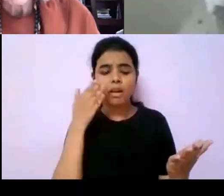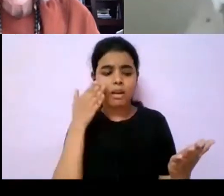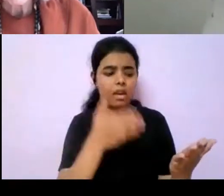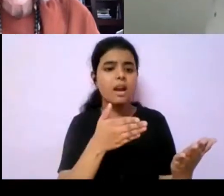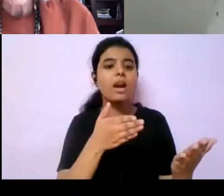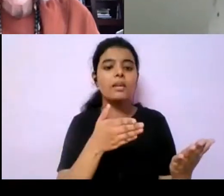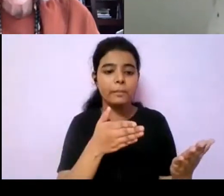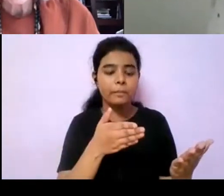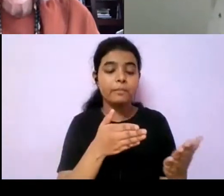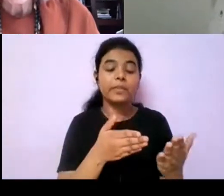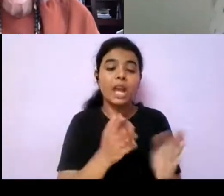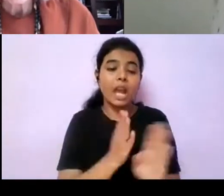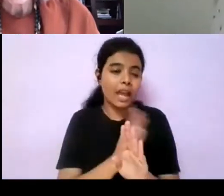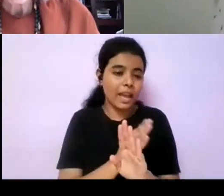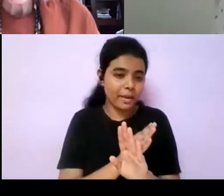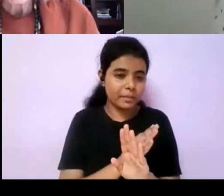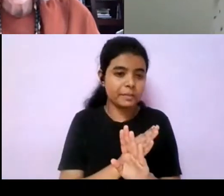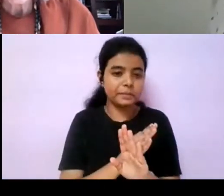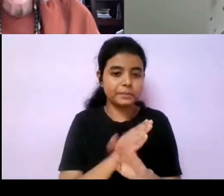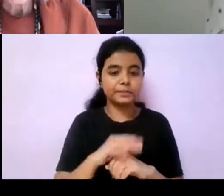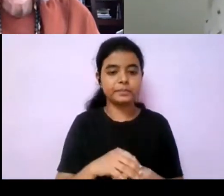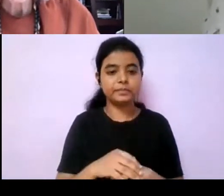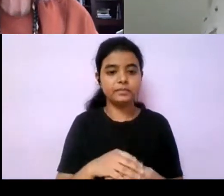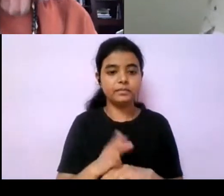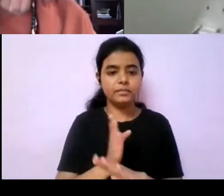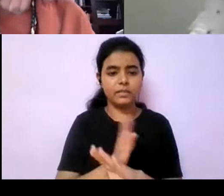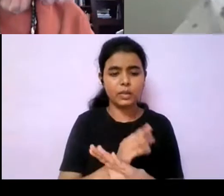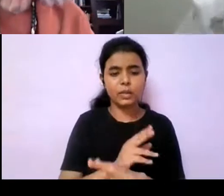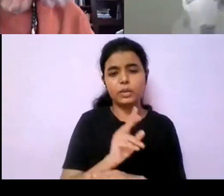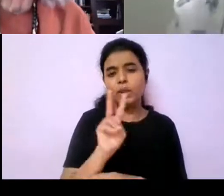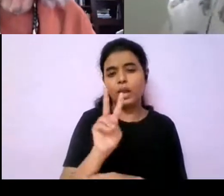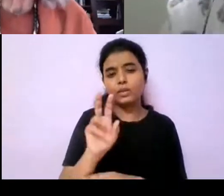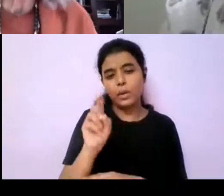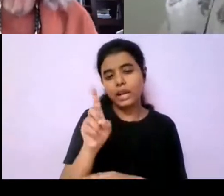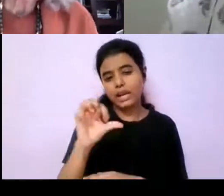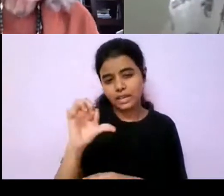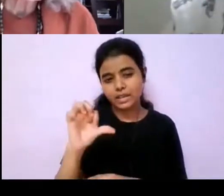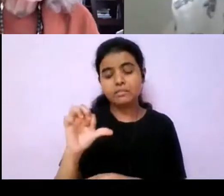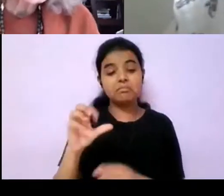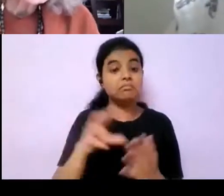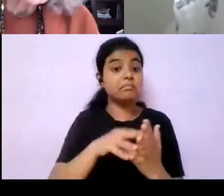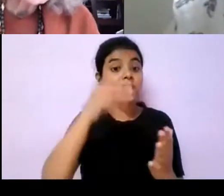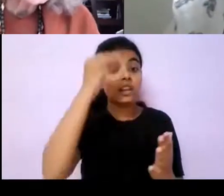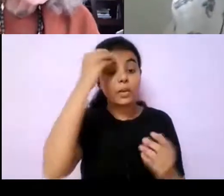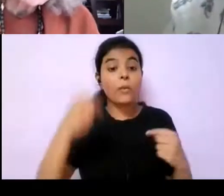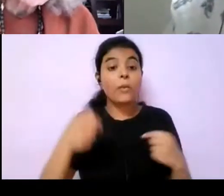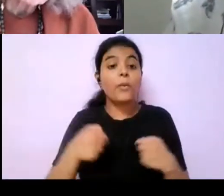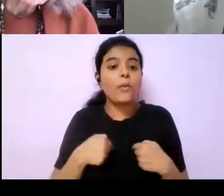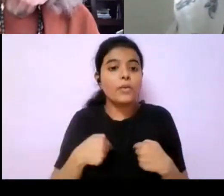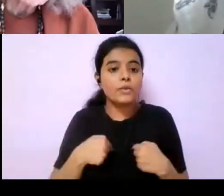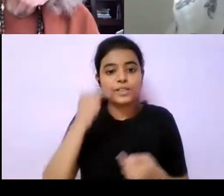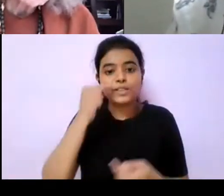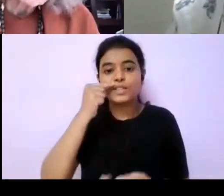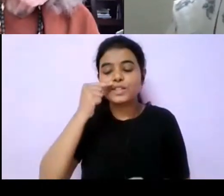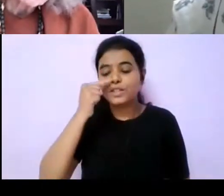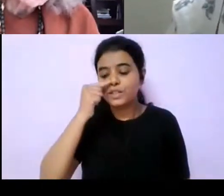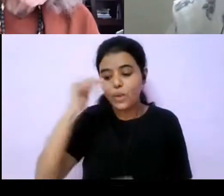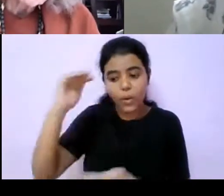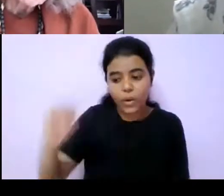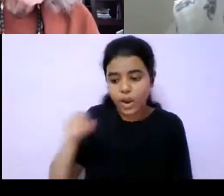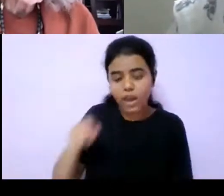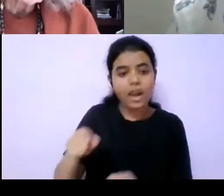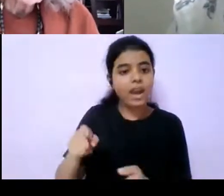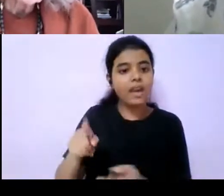And most recently, in 2019, Learning from My Daughter, The Value and Care of